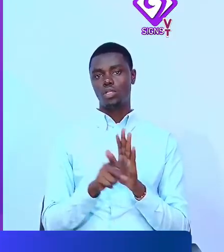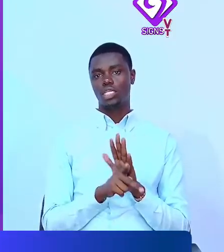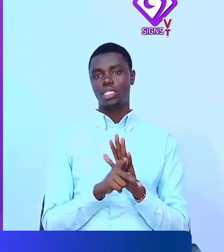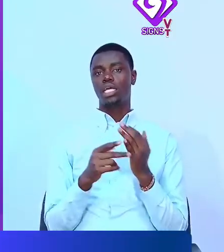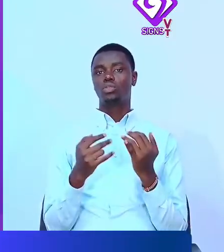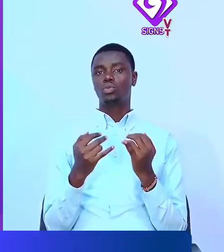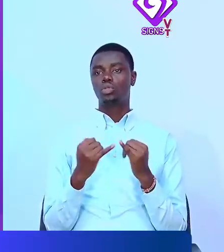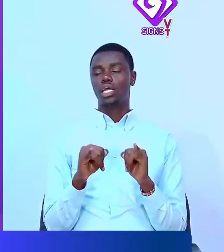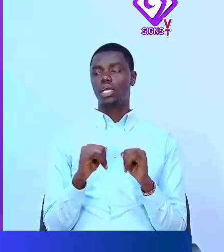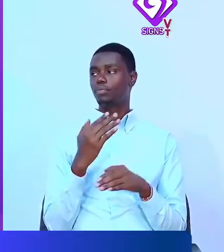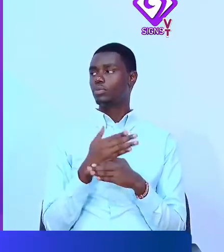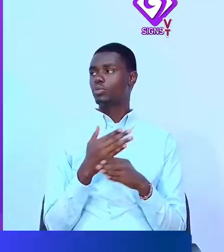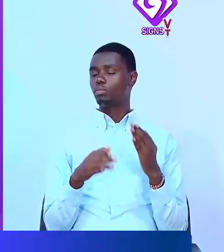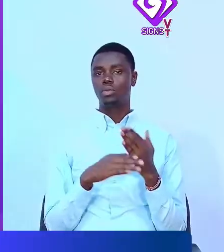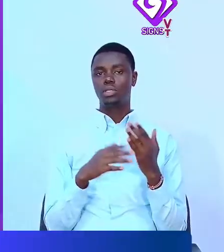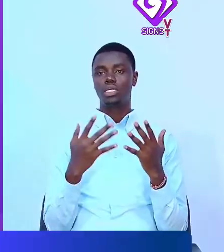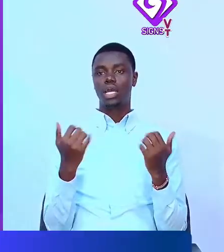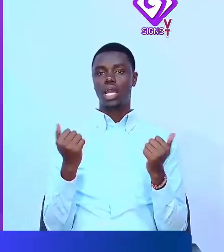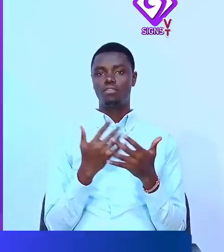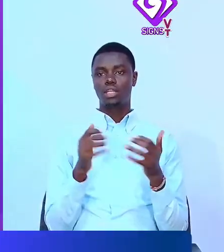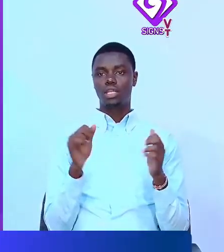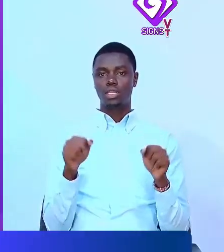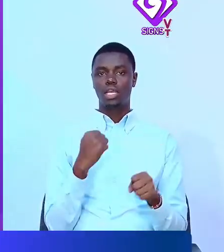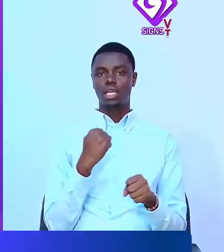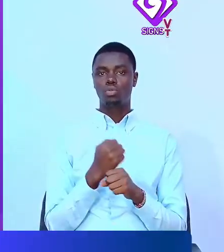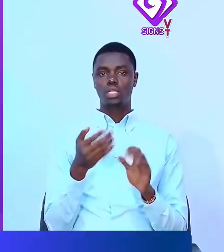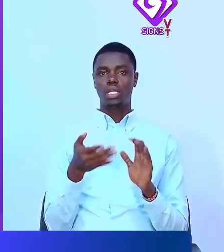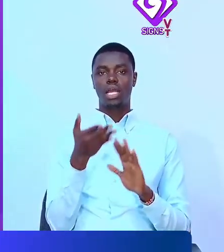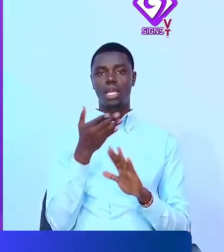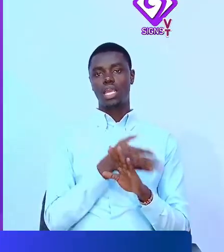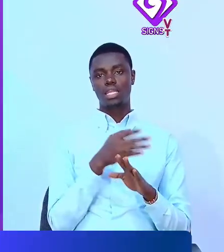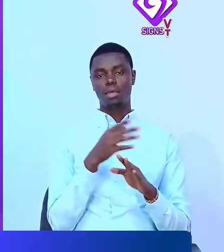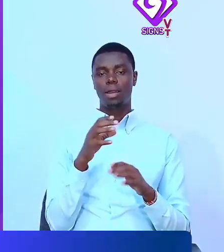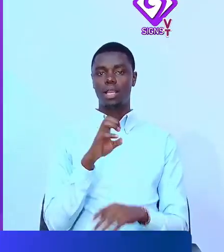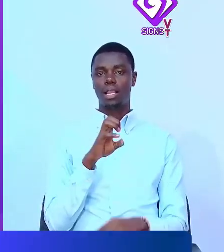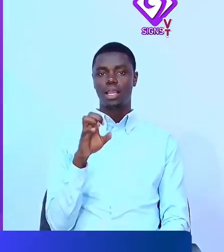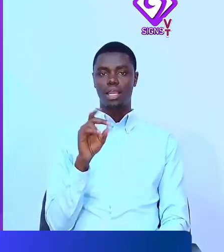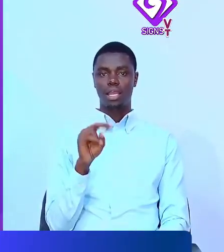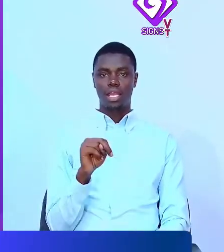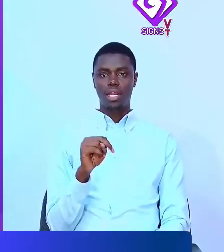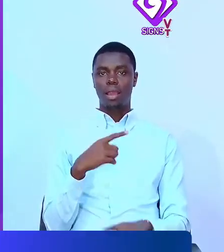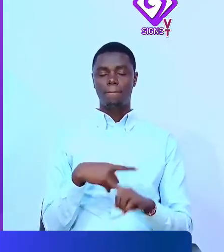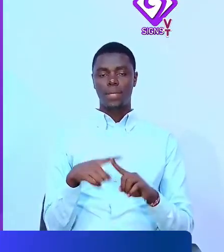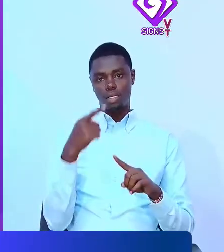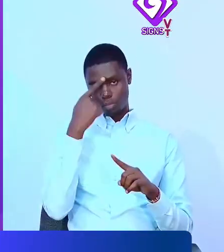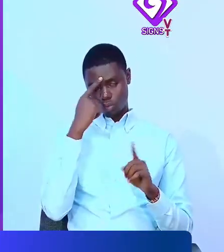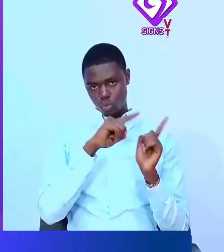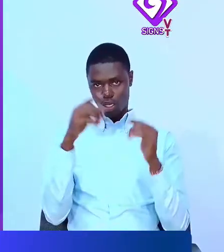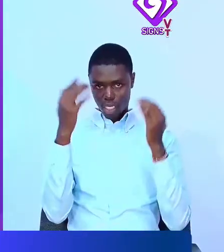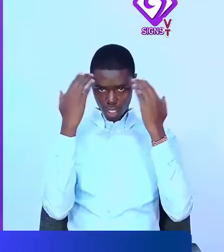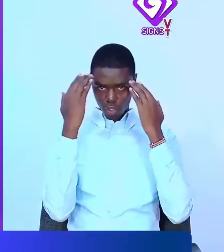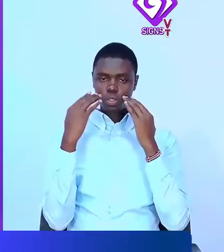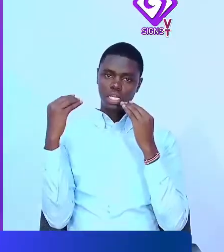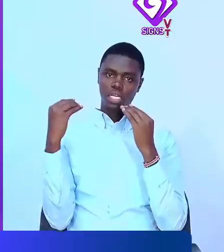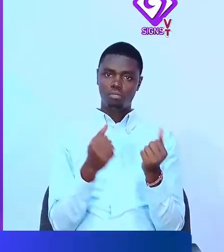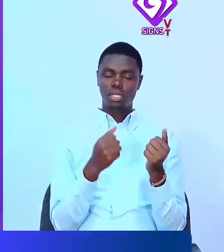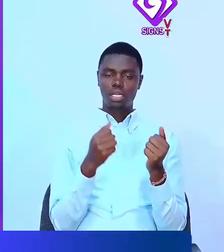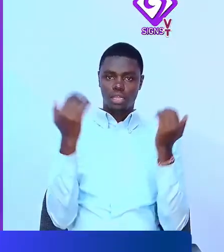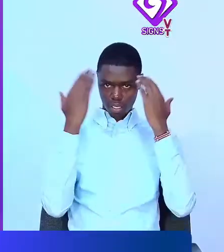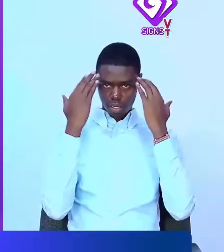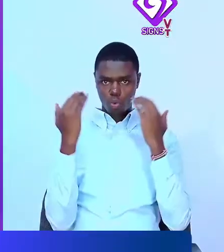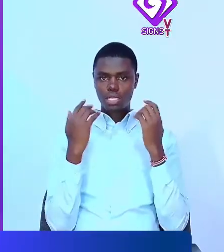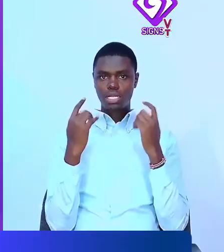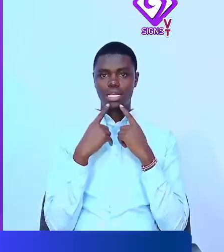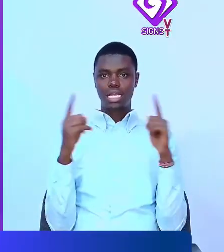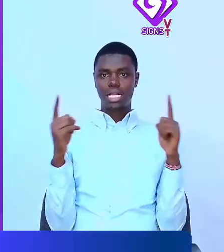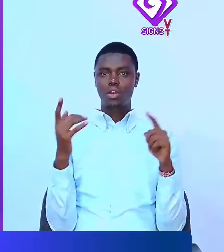to do these dirty things they're doing so that they can do it in the back end. But because we went to court and defeated that thing, and the court declared in